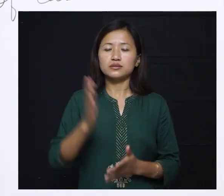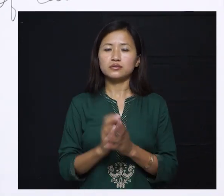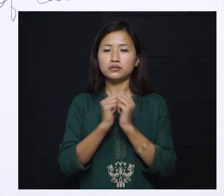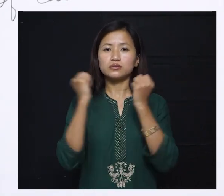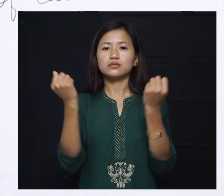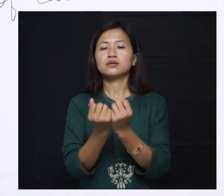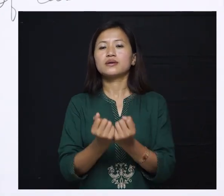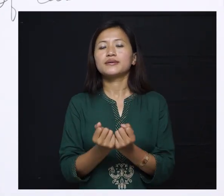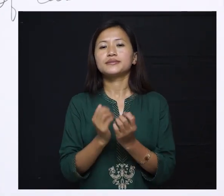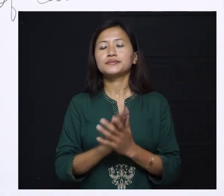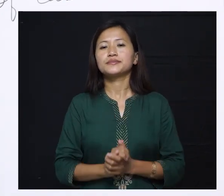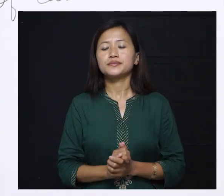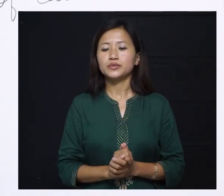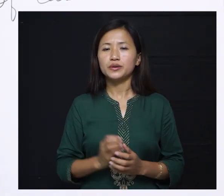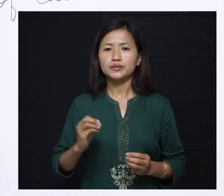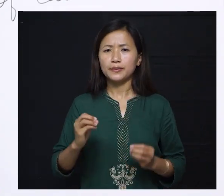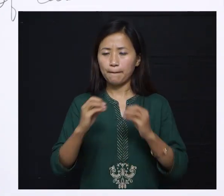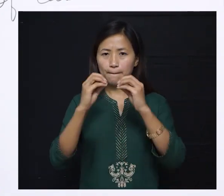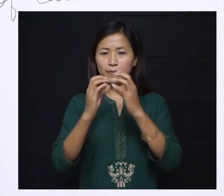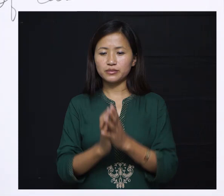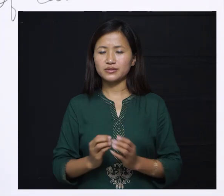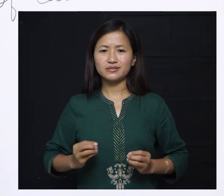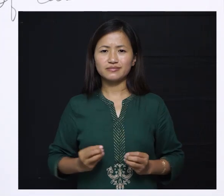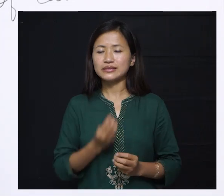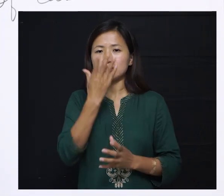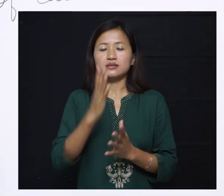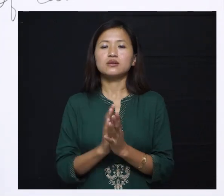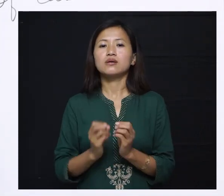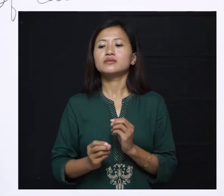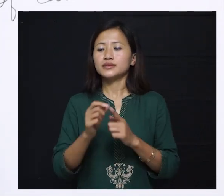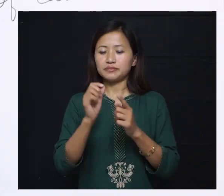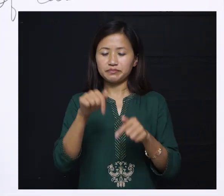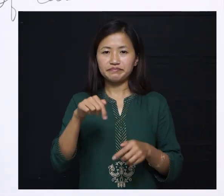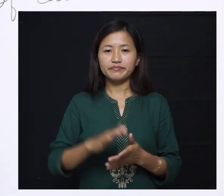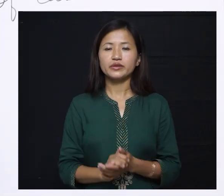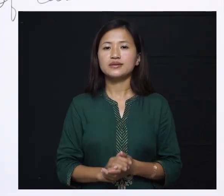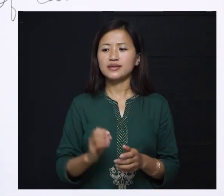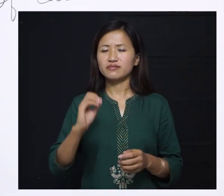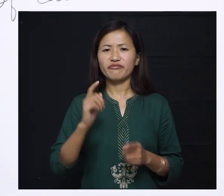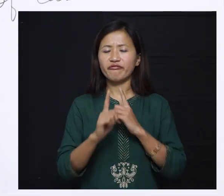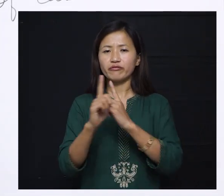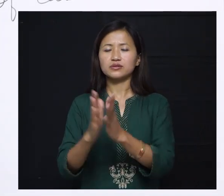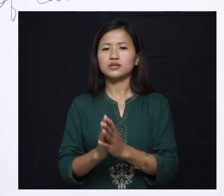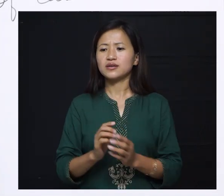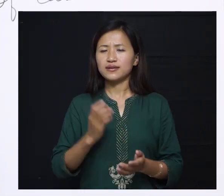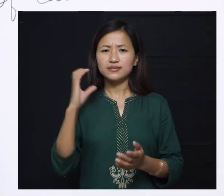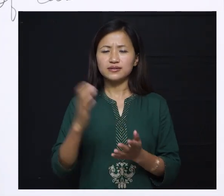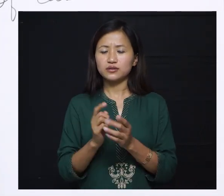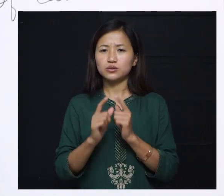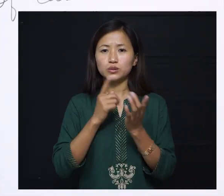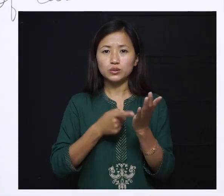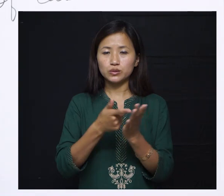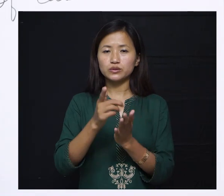society. And these Brahmins really enjoyed all the privileges. Though they had to follow certain rules and regulations, yet